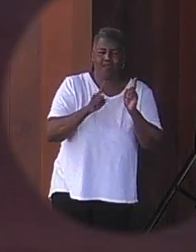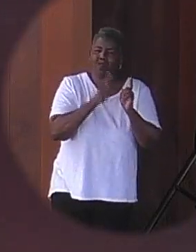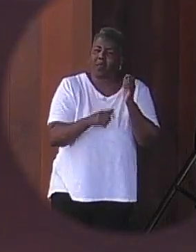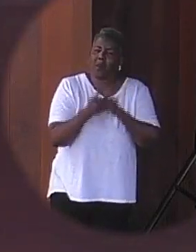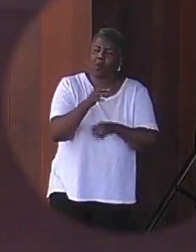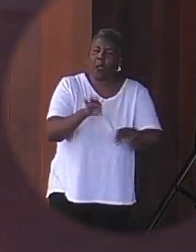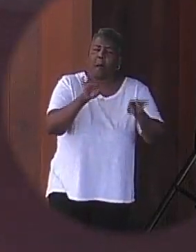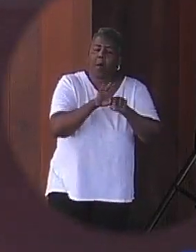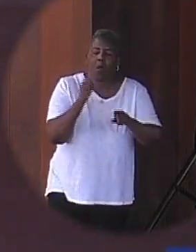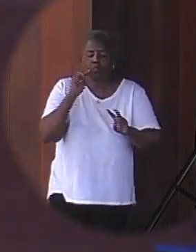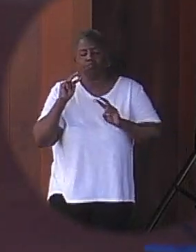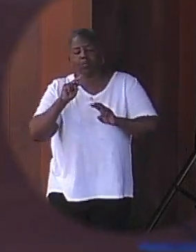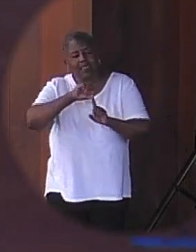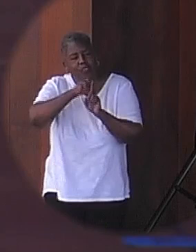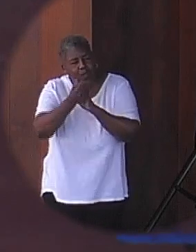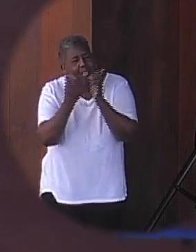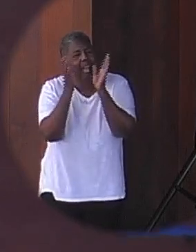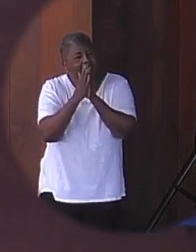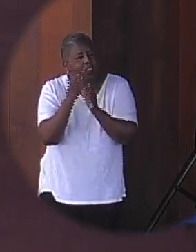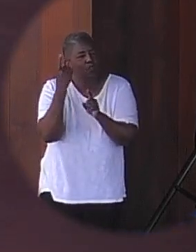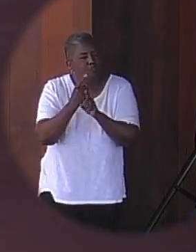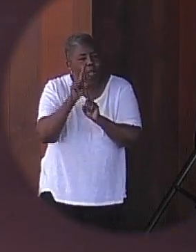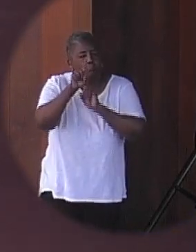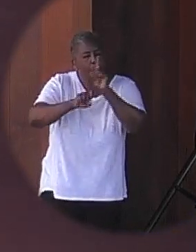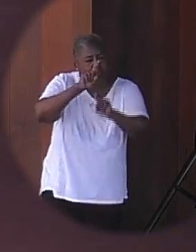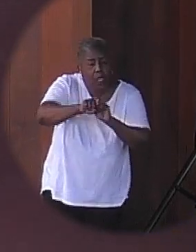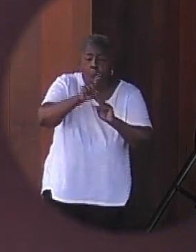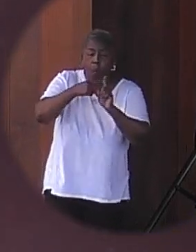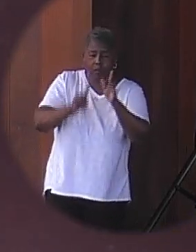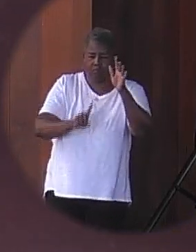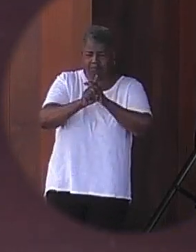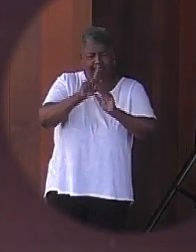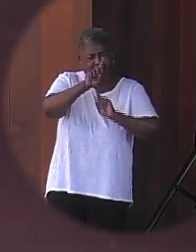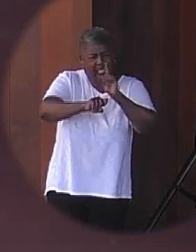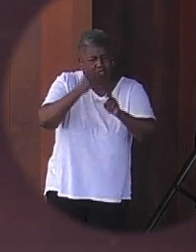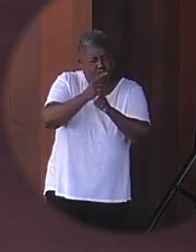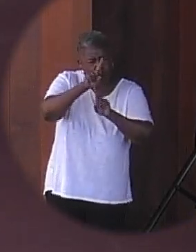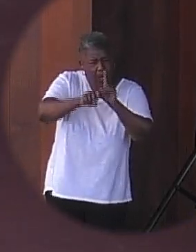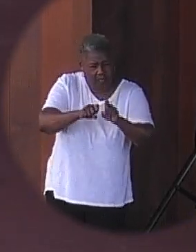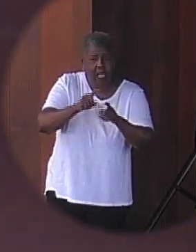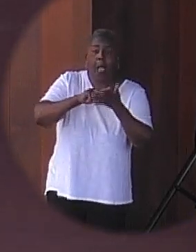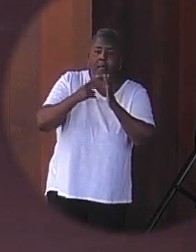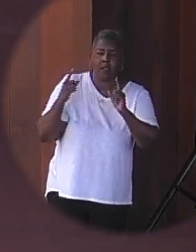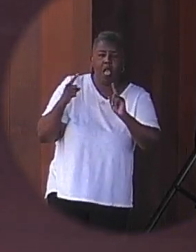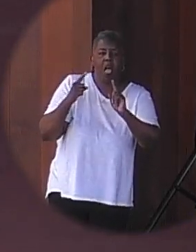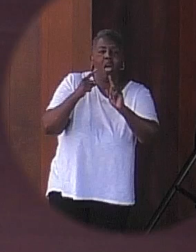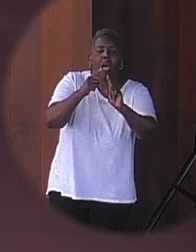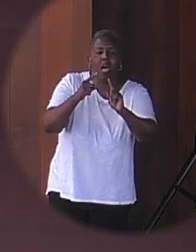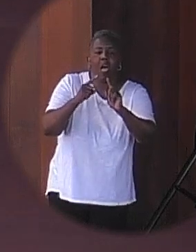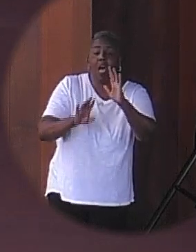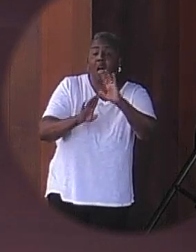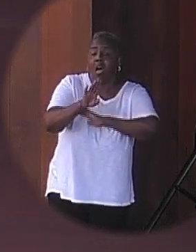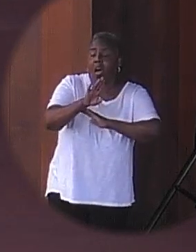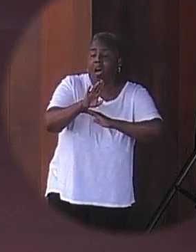ability to look at a situation and ask the right question. And when you ask the right question, you're on your way to